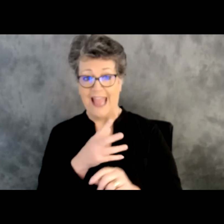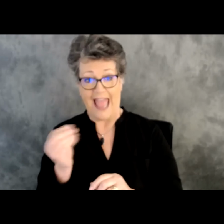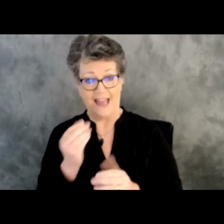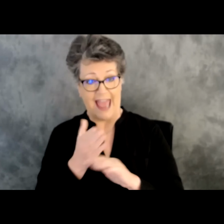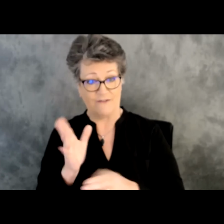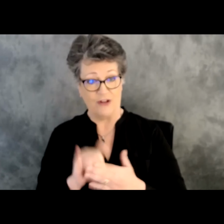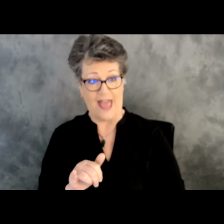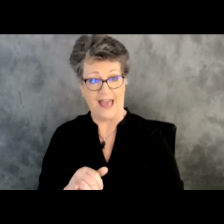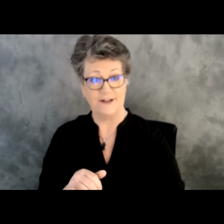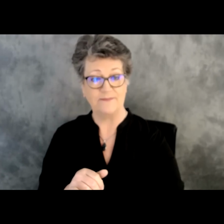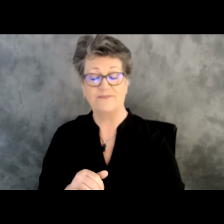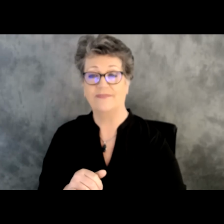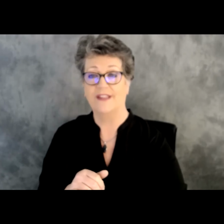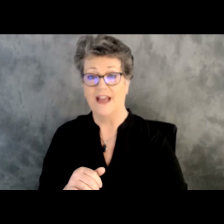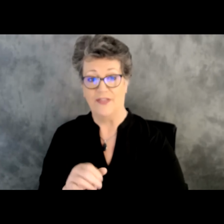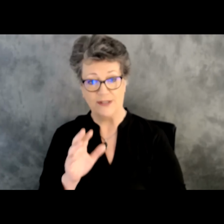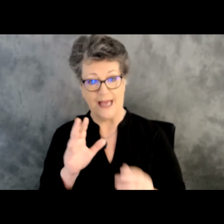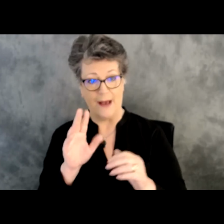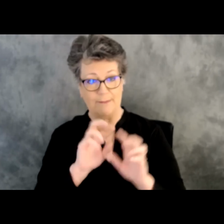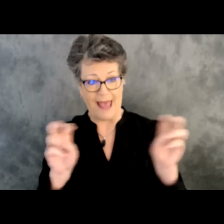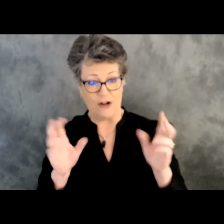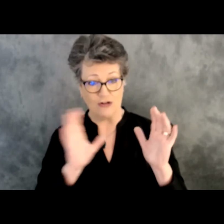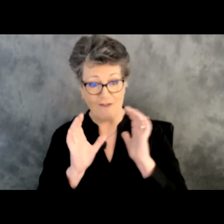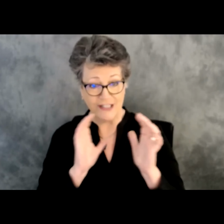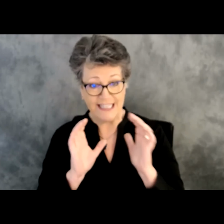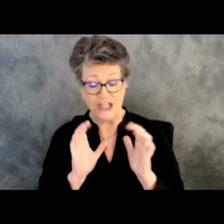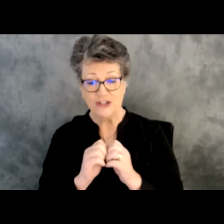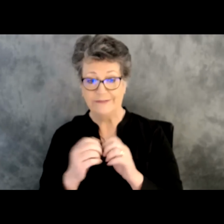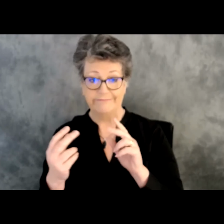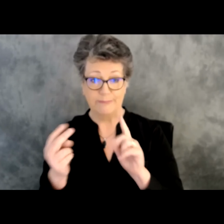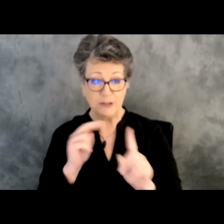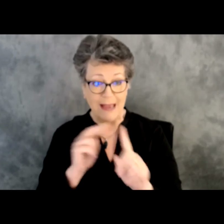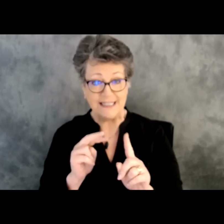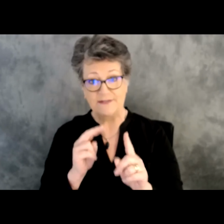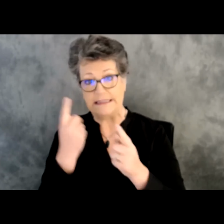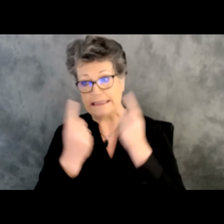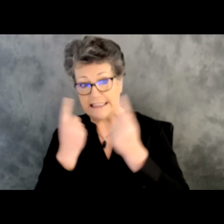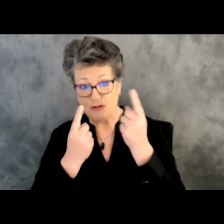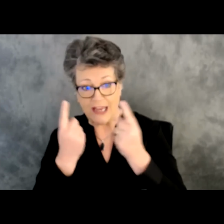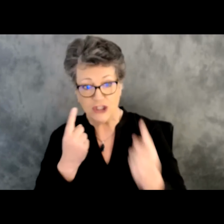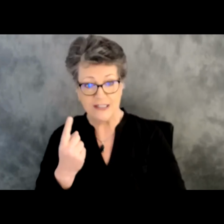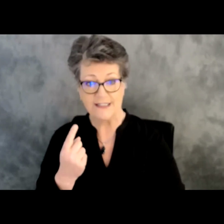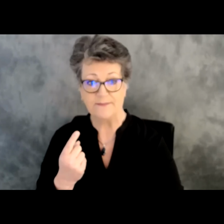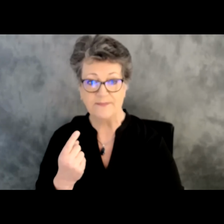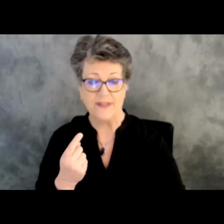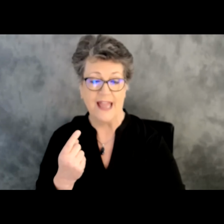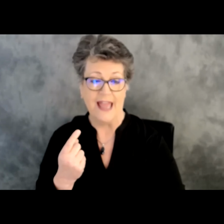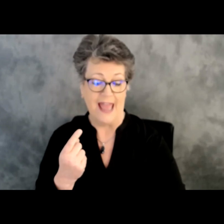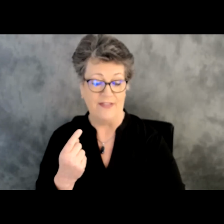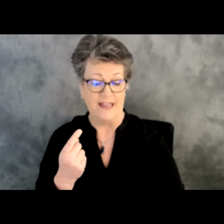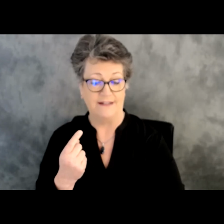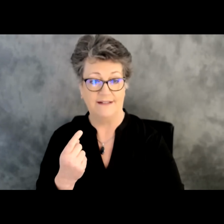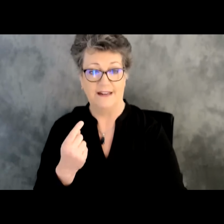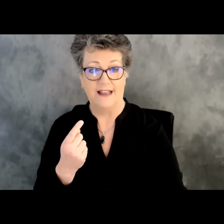we'll turn to a panel conversation to hear kind of diverse perspective and considerations. And finally, the third component of